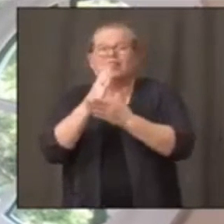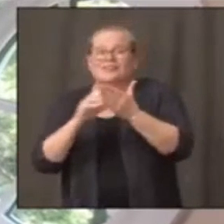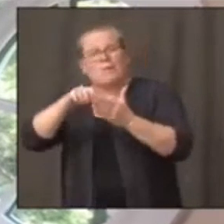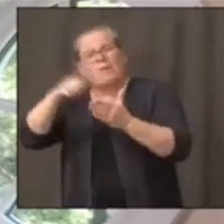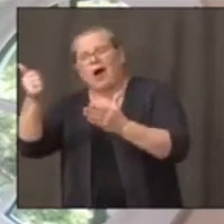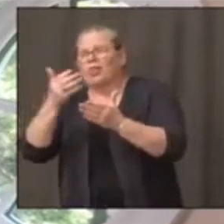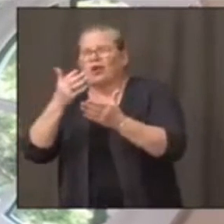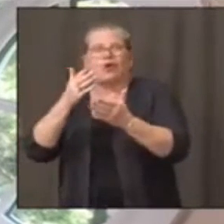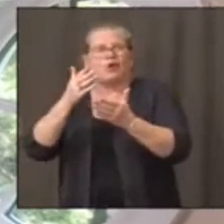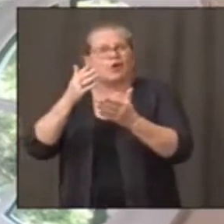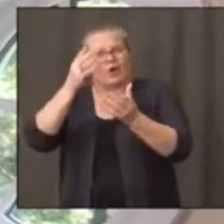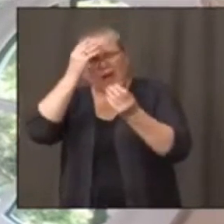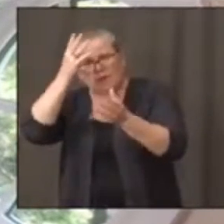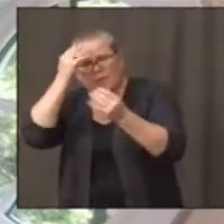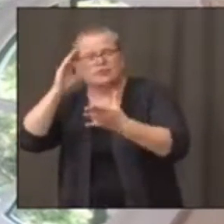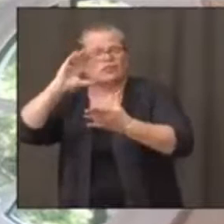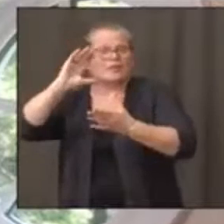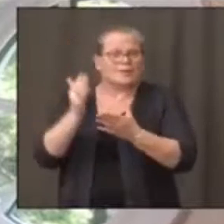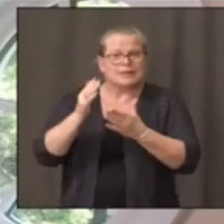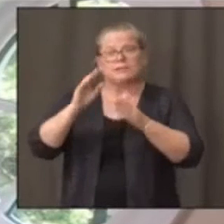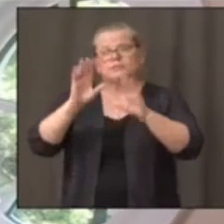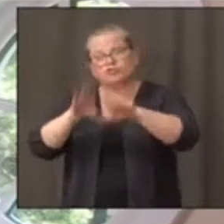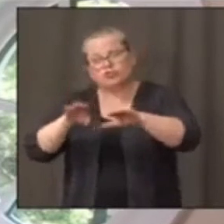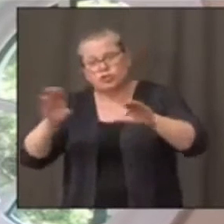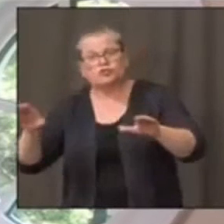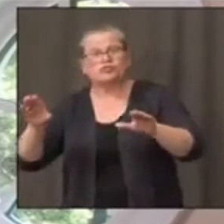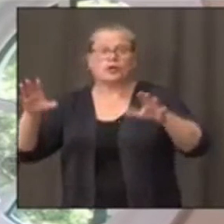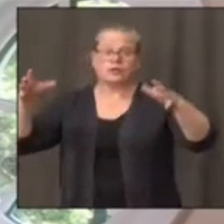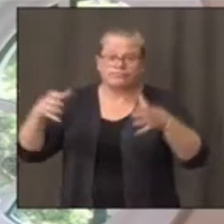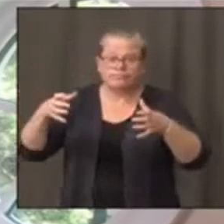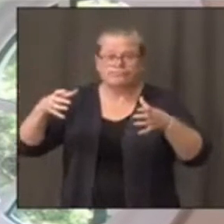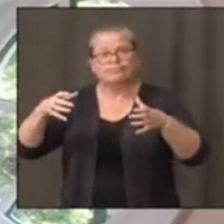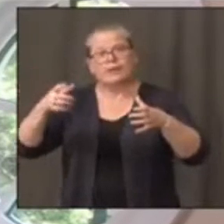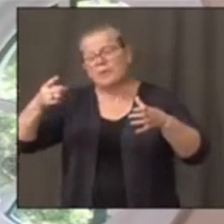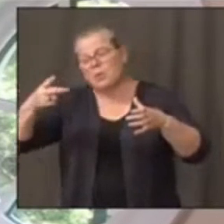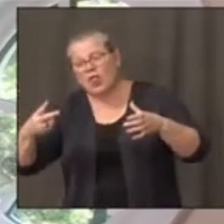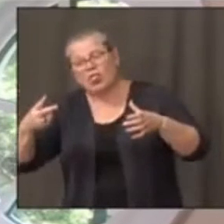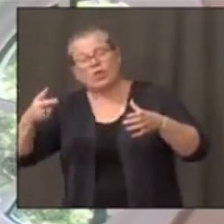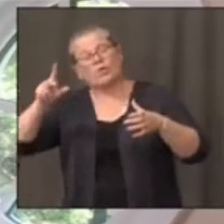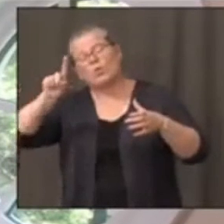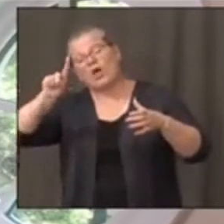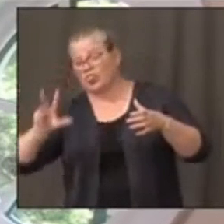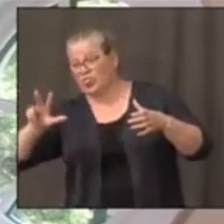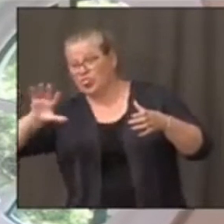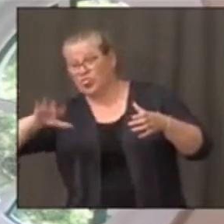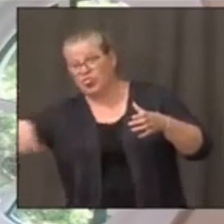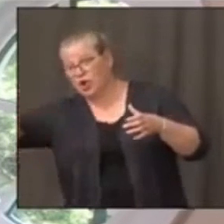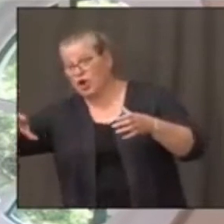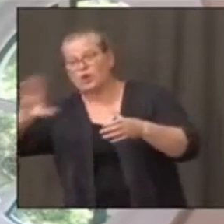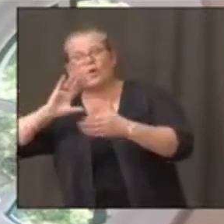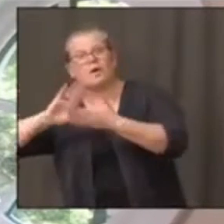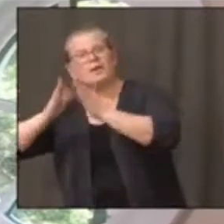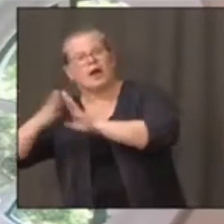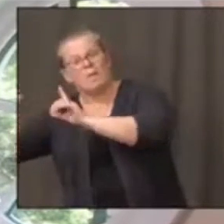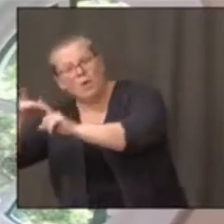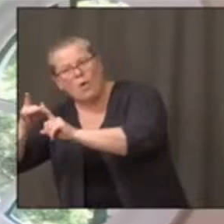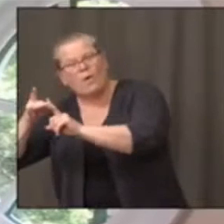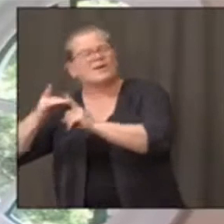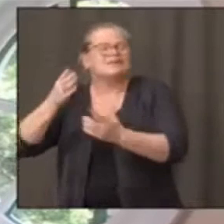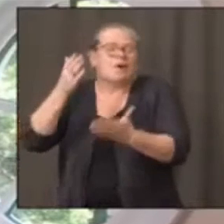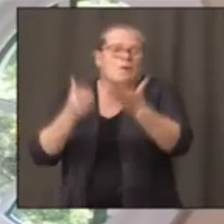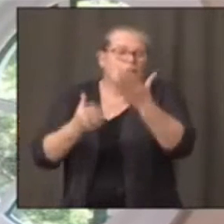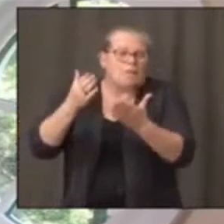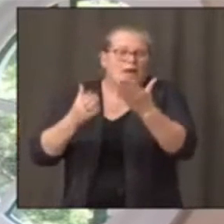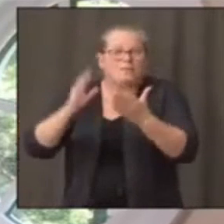get infected, maybe as low as 20% as likely to get infected relative to adults. So it's probably the case that kids are less likely to get